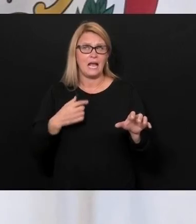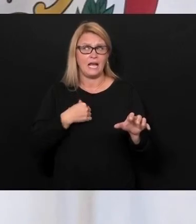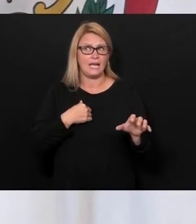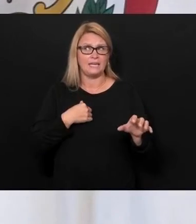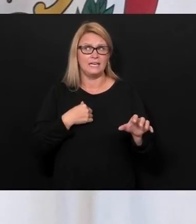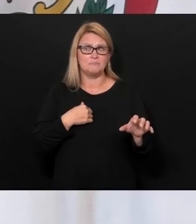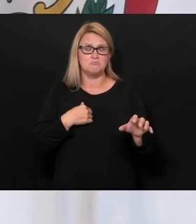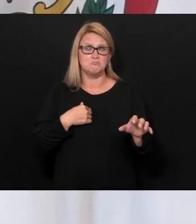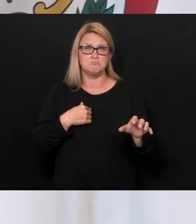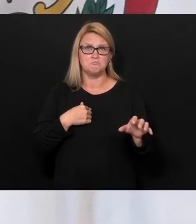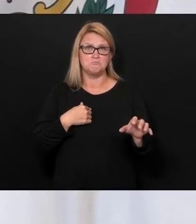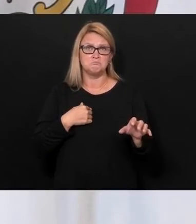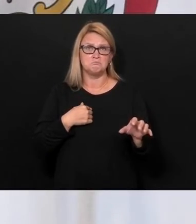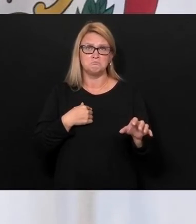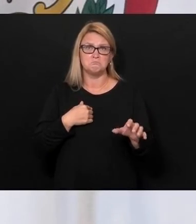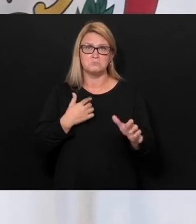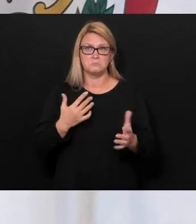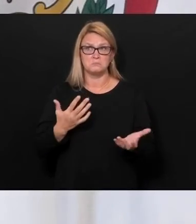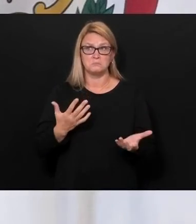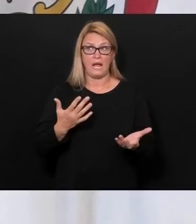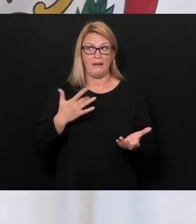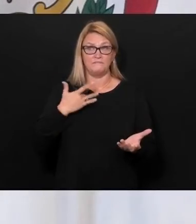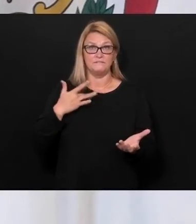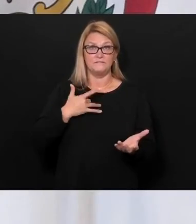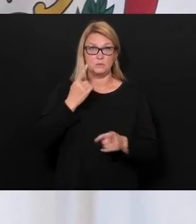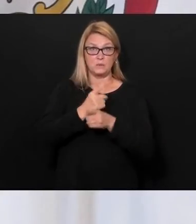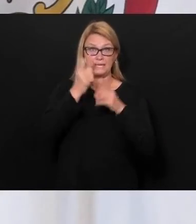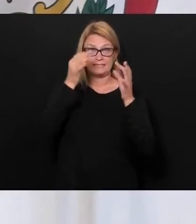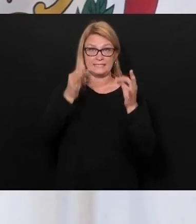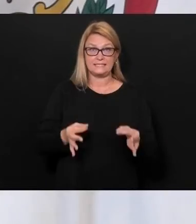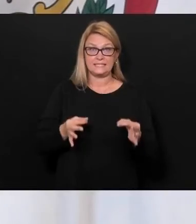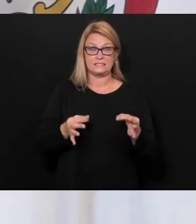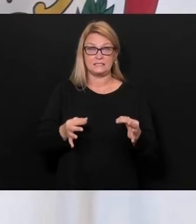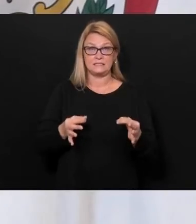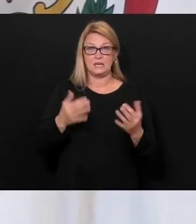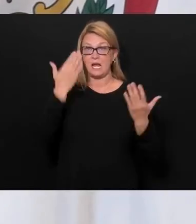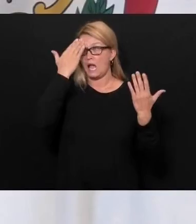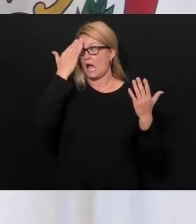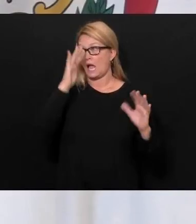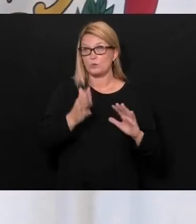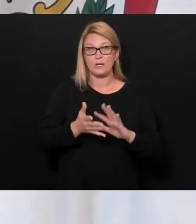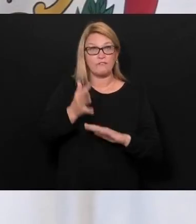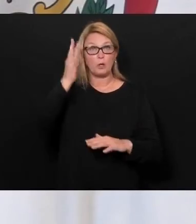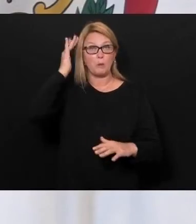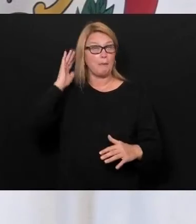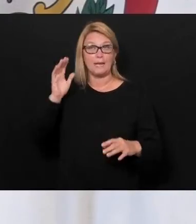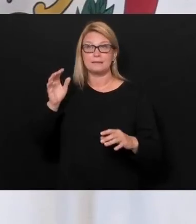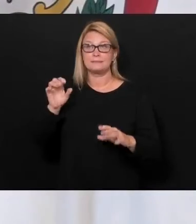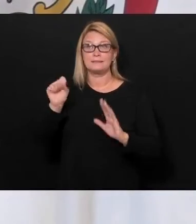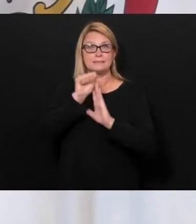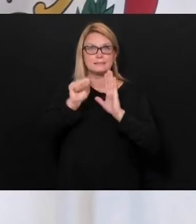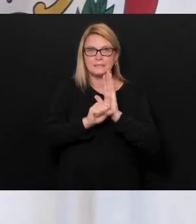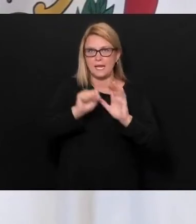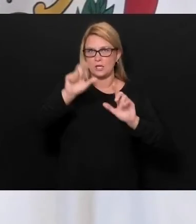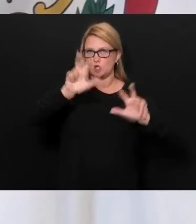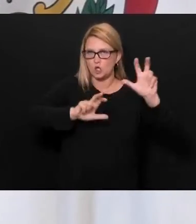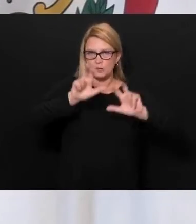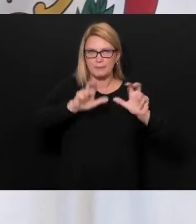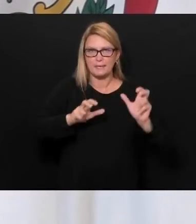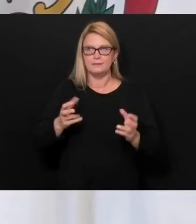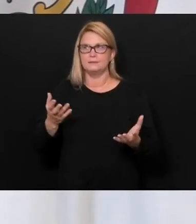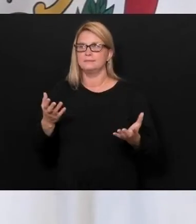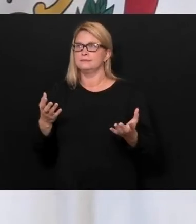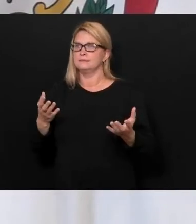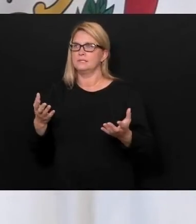not hesitated a bit, whether you go all the way back to the state tournament or shutting schools down or shutting